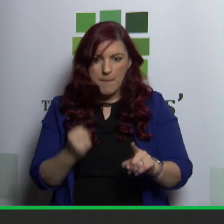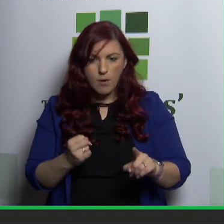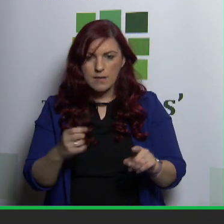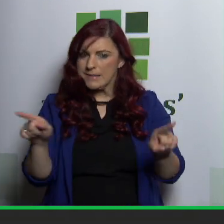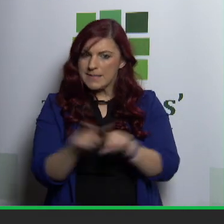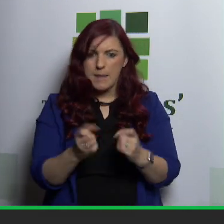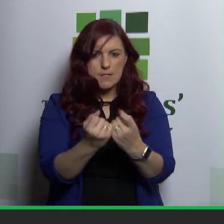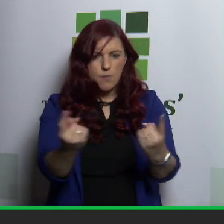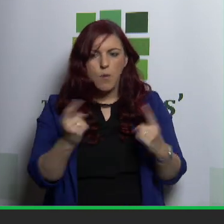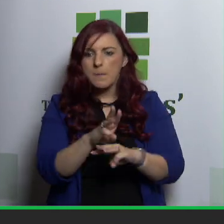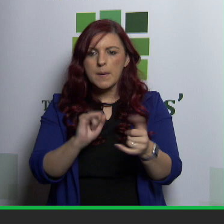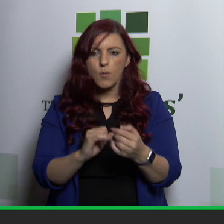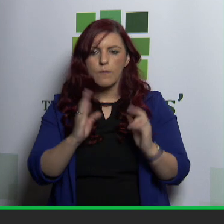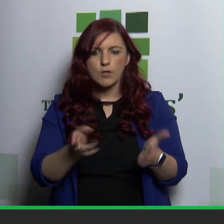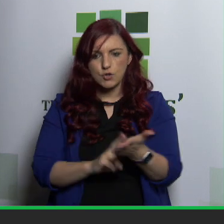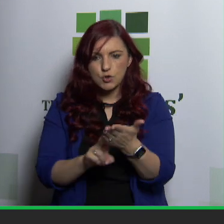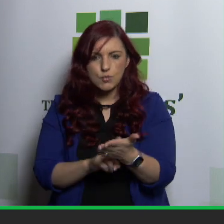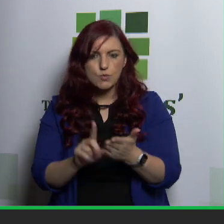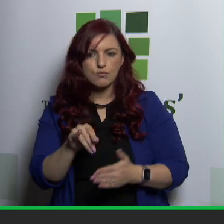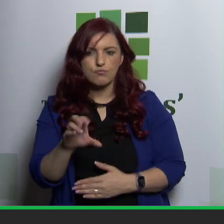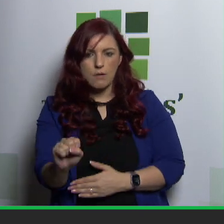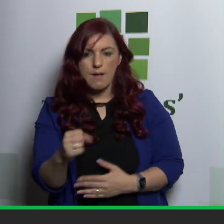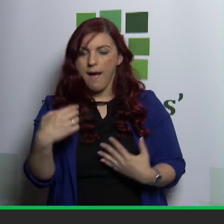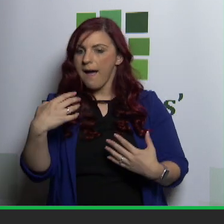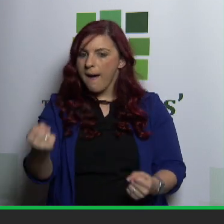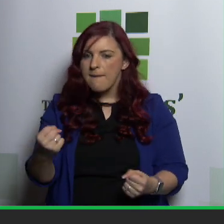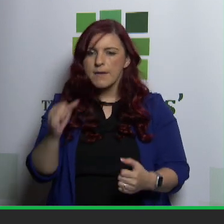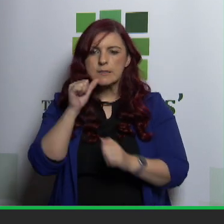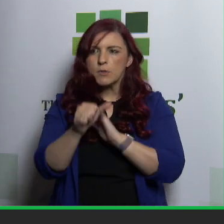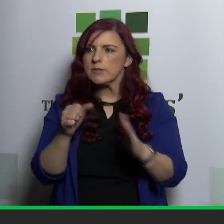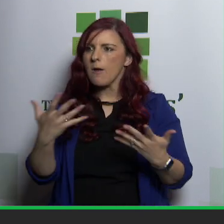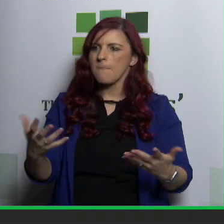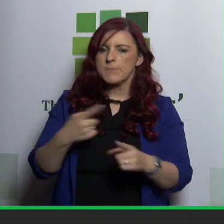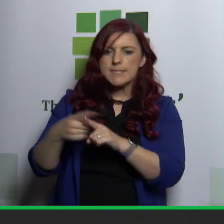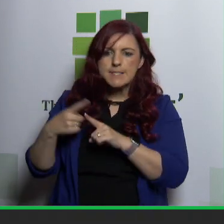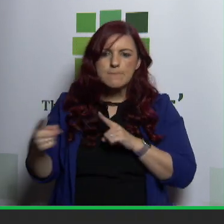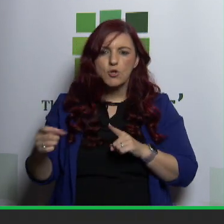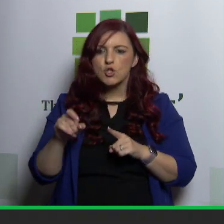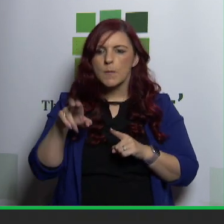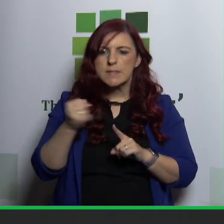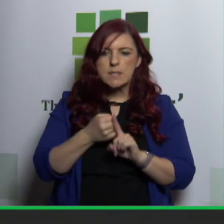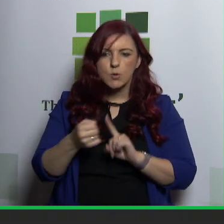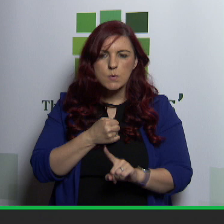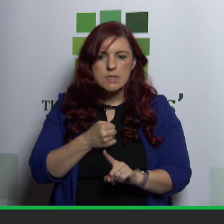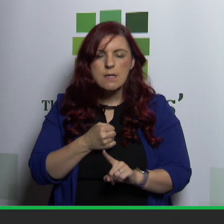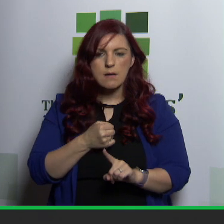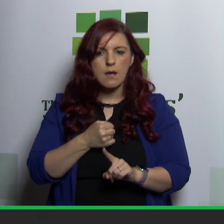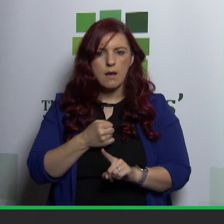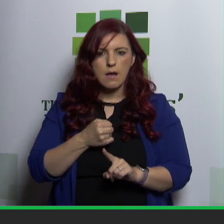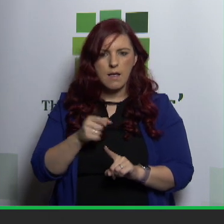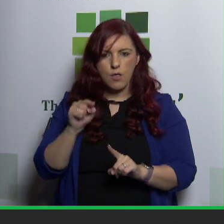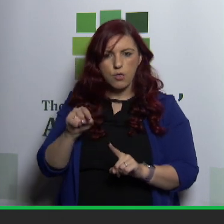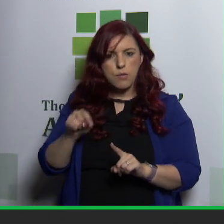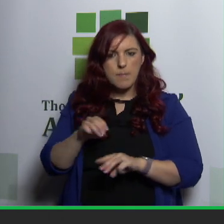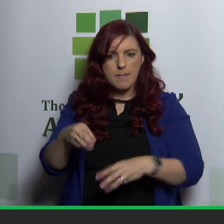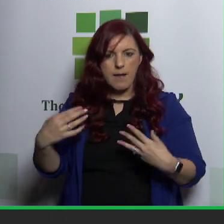else, people who use drugs or have experience of substances